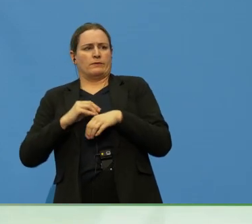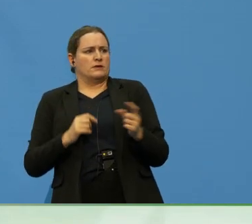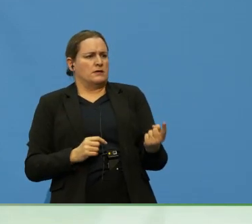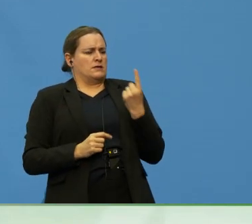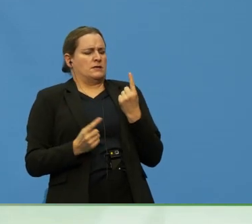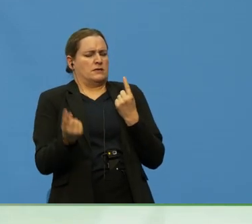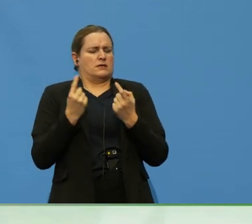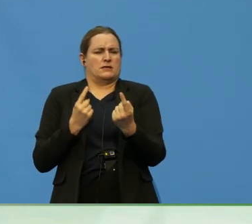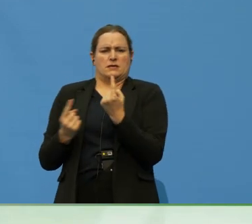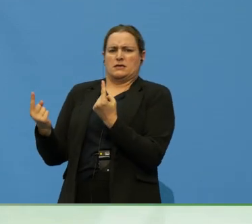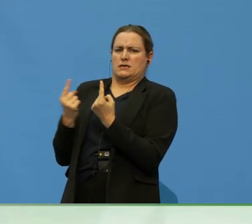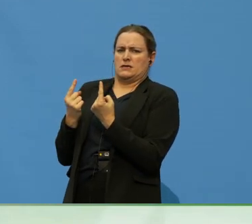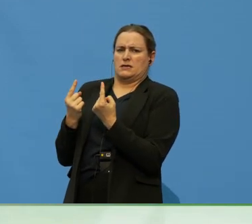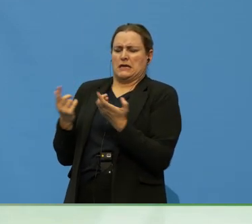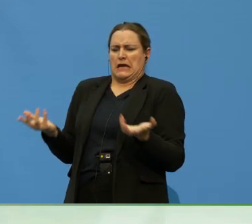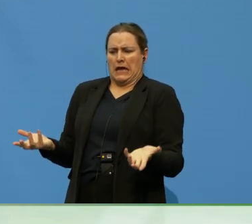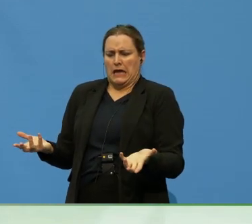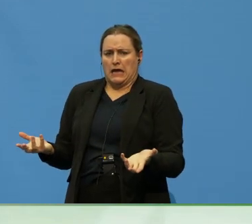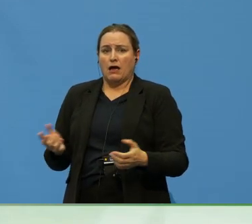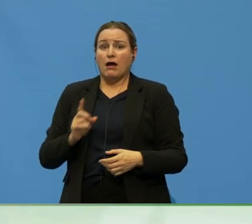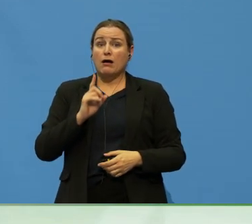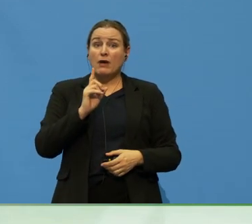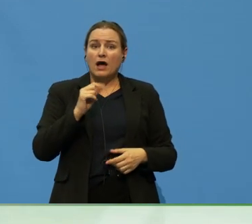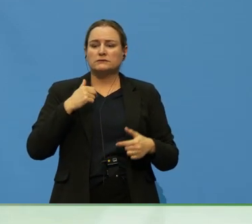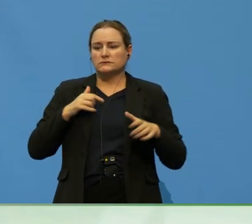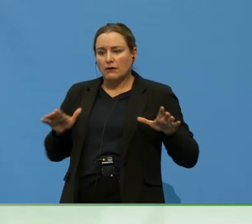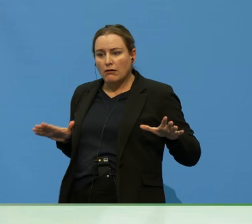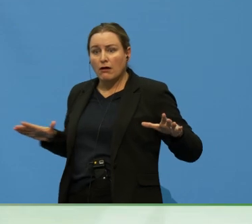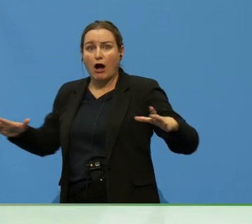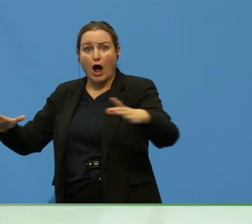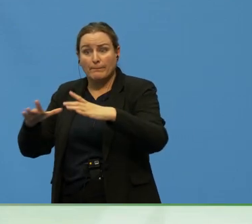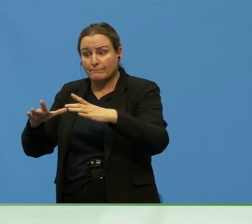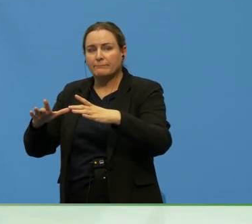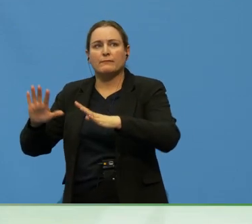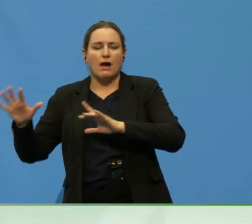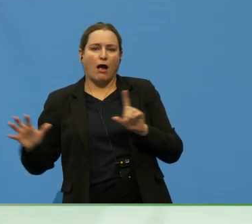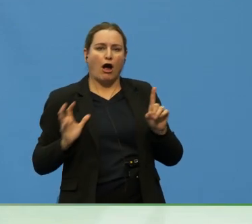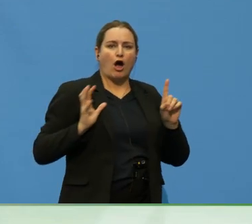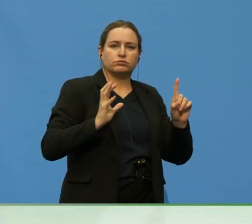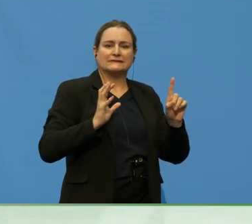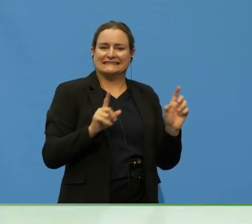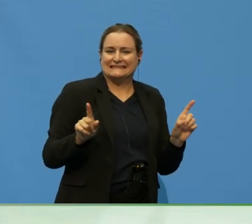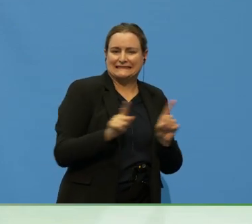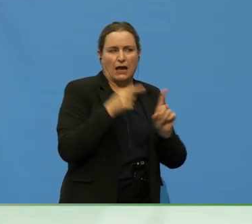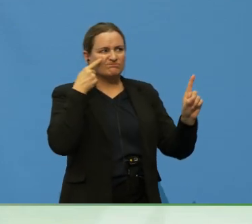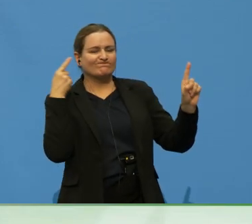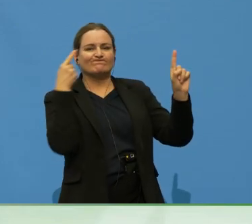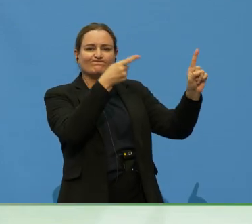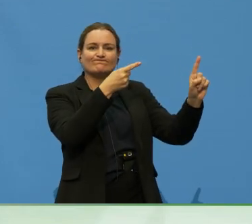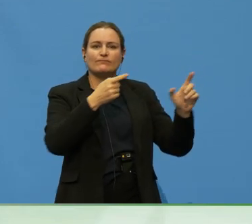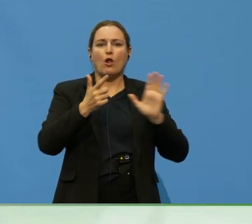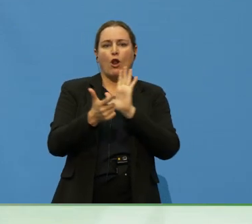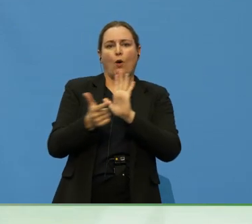Accessible Canada Act, there wasn't a coordinated lobby in the country around disability. Everybody wasn't on the same page as to what the priority should